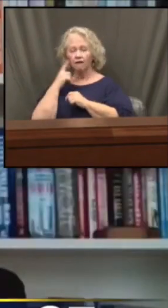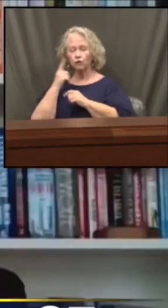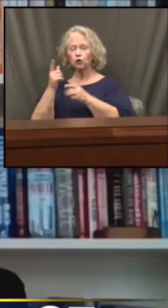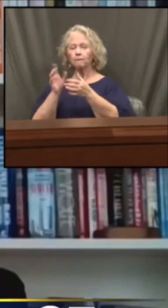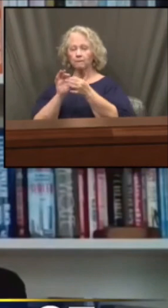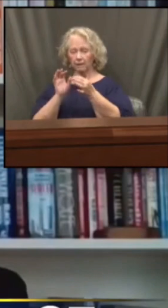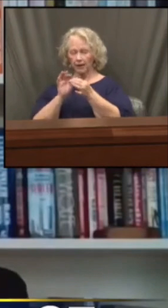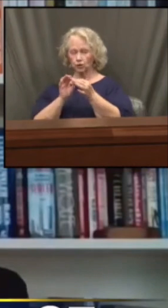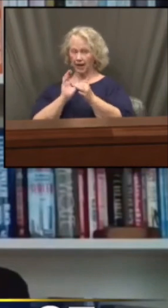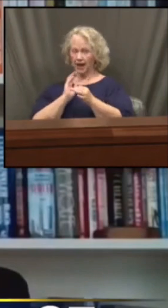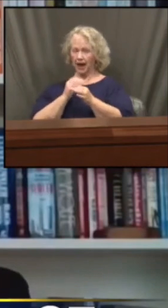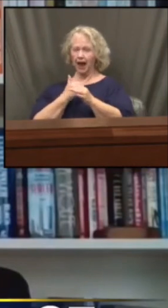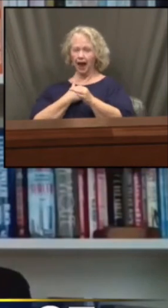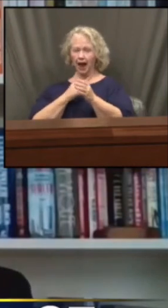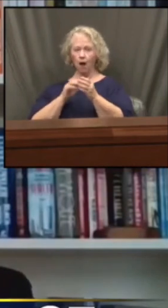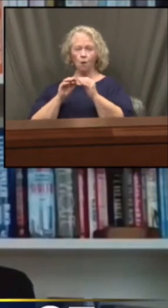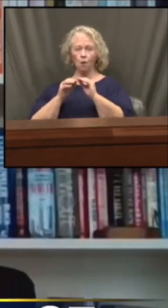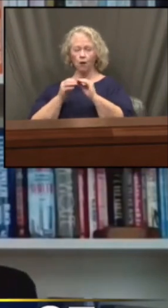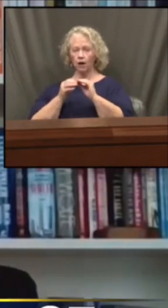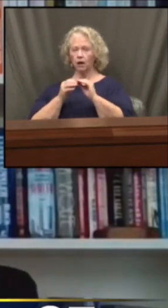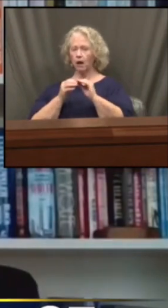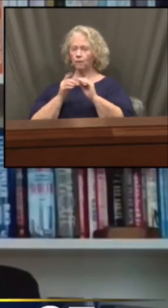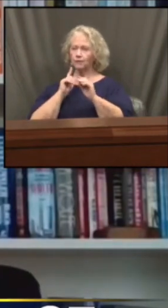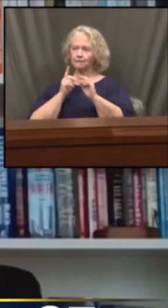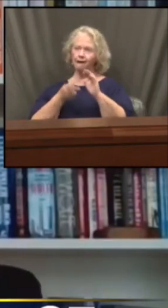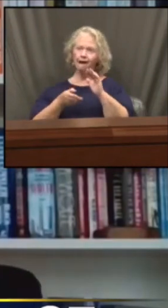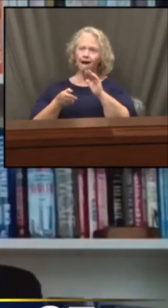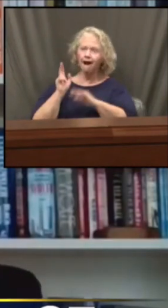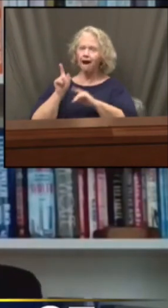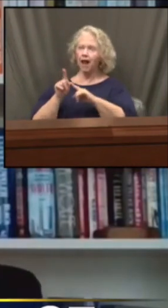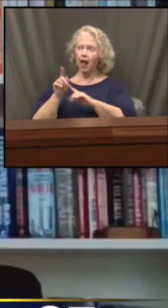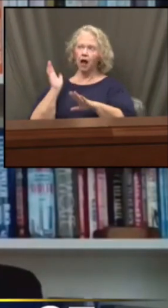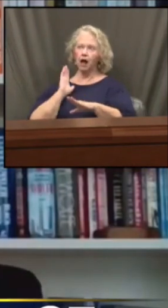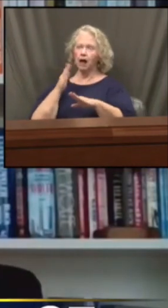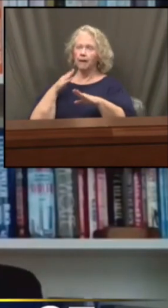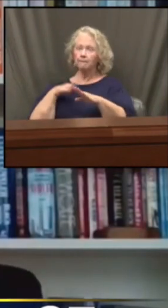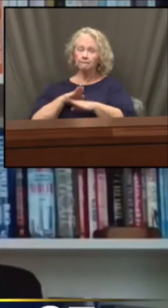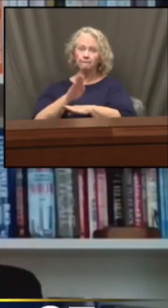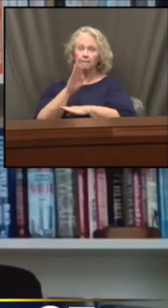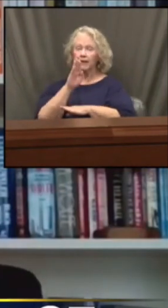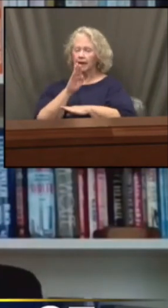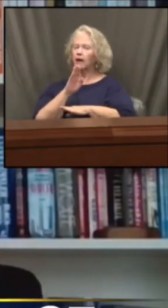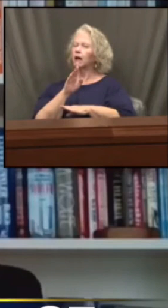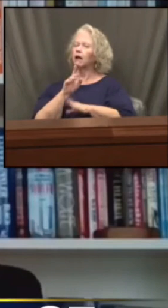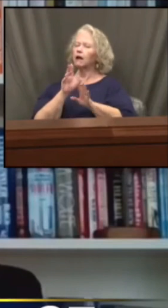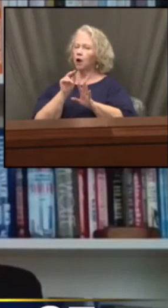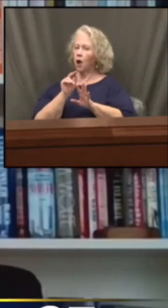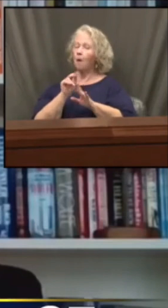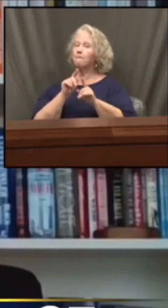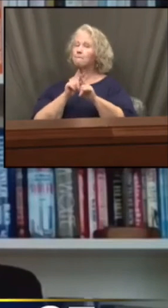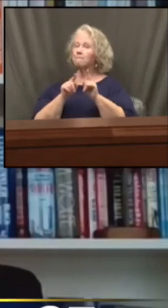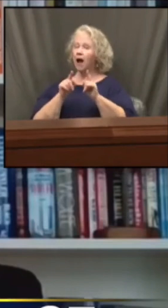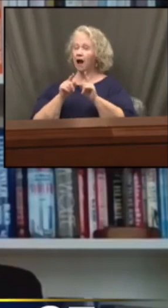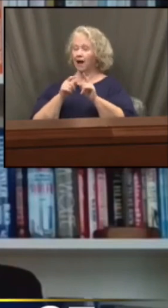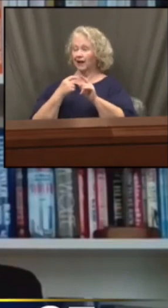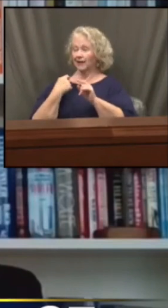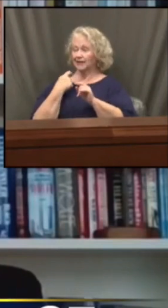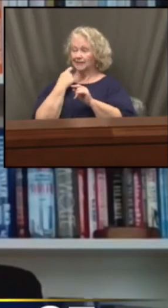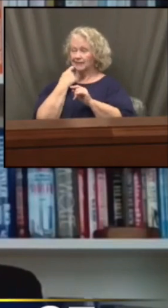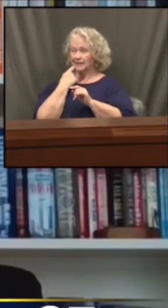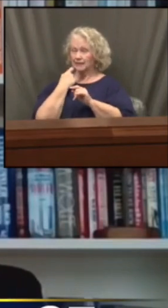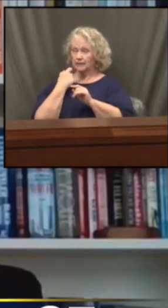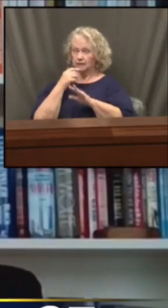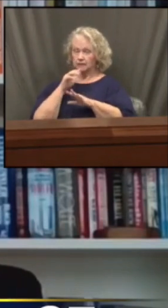our testing numbers are not where they were at the peak, but they have increased substantially since the low point of